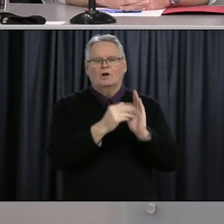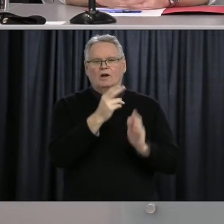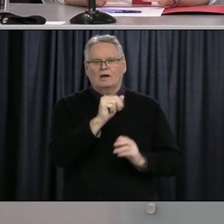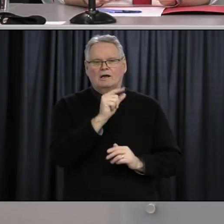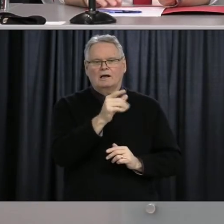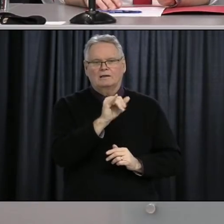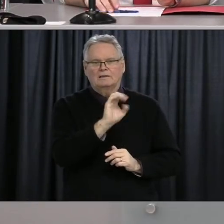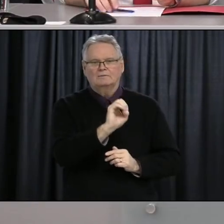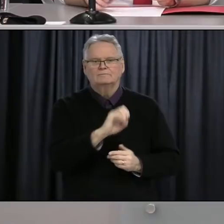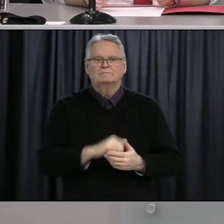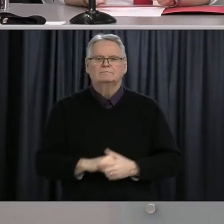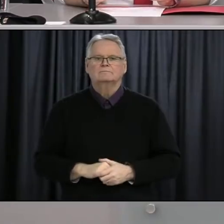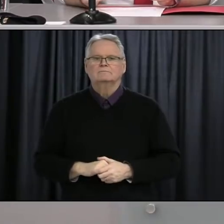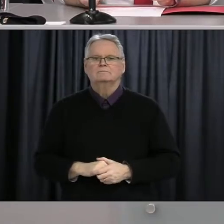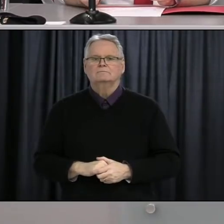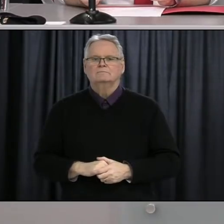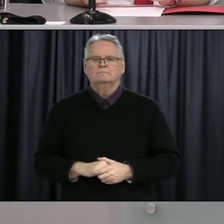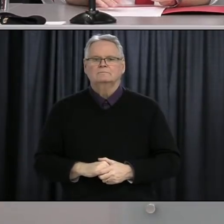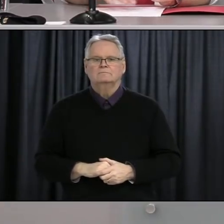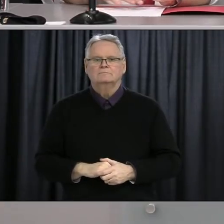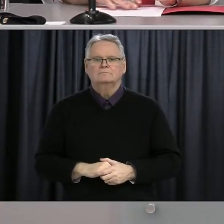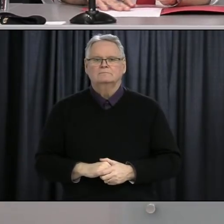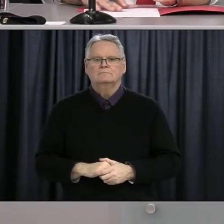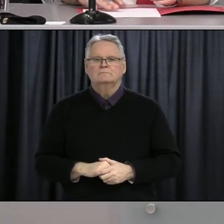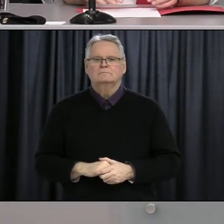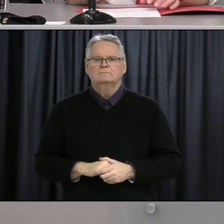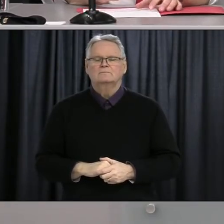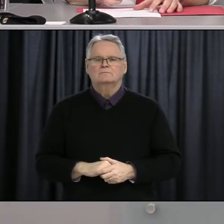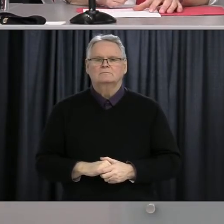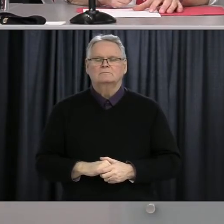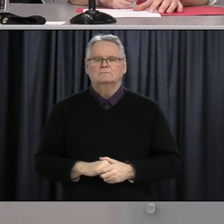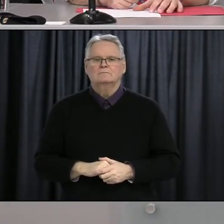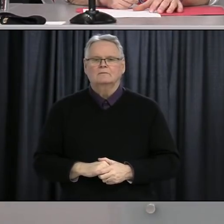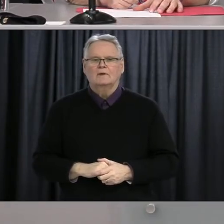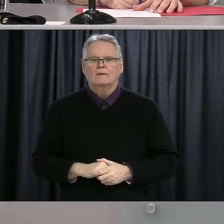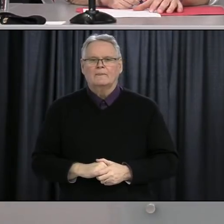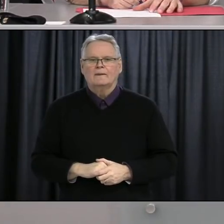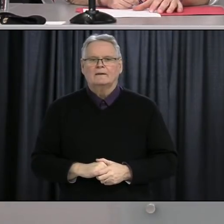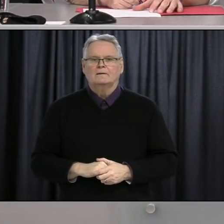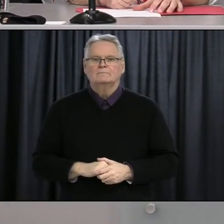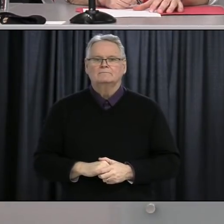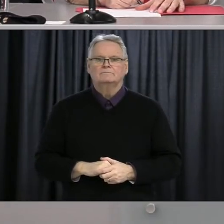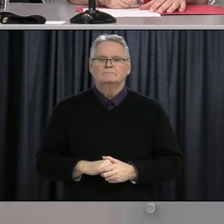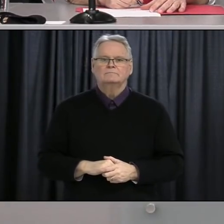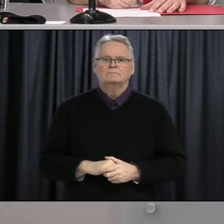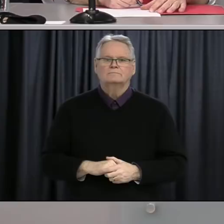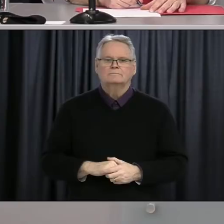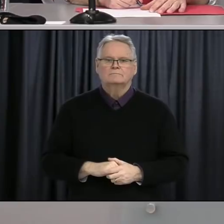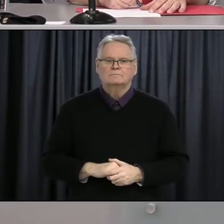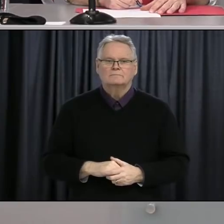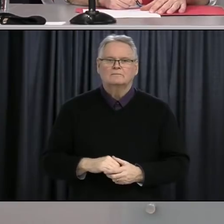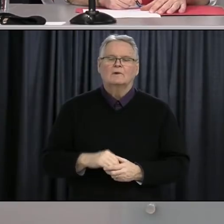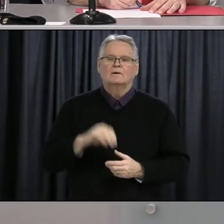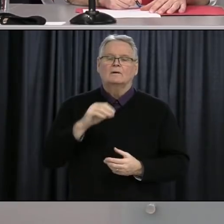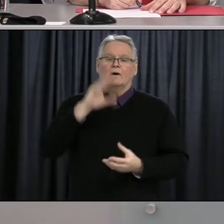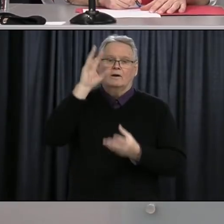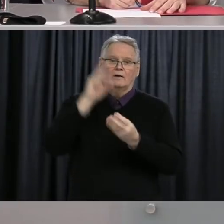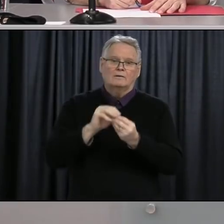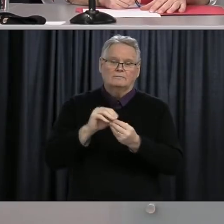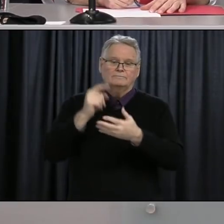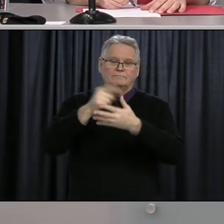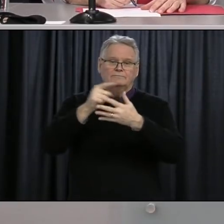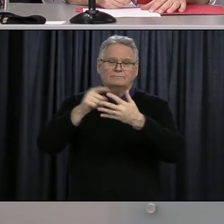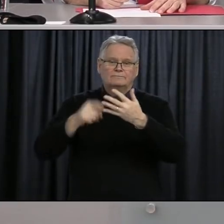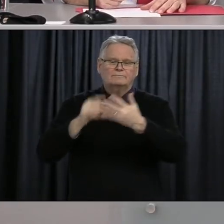from the media. Thank you, Premier. For the benefit of our speakers, there are 7 reporters registered for today's call. The question and